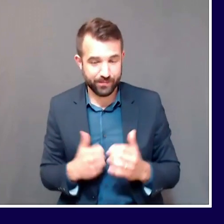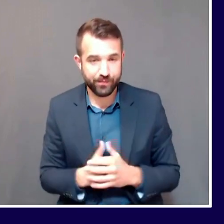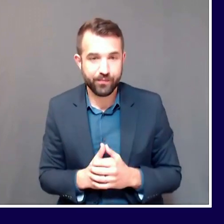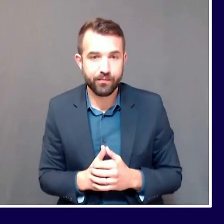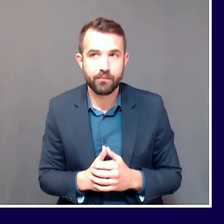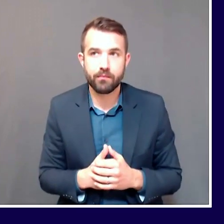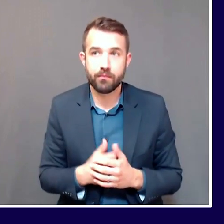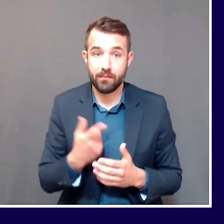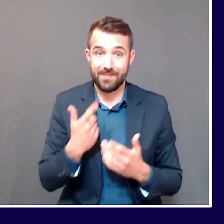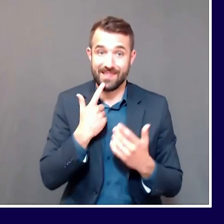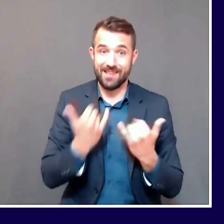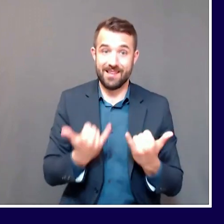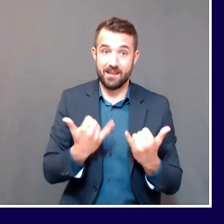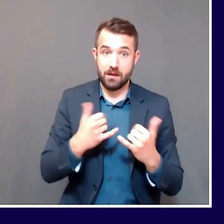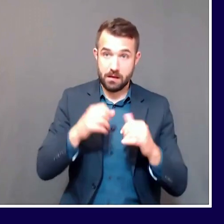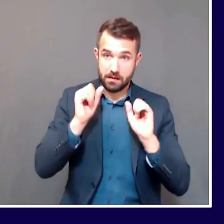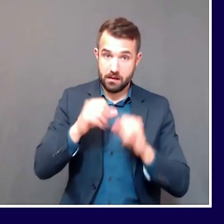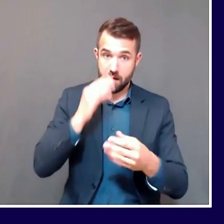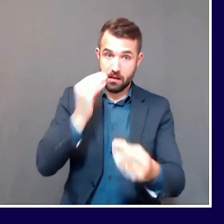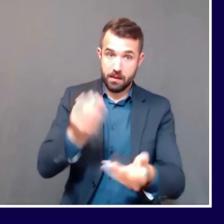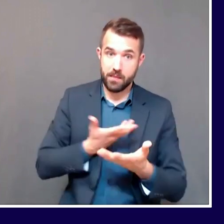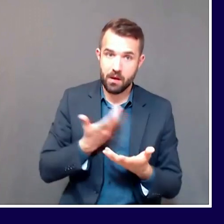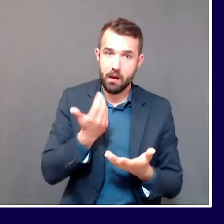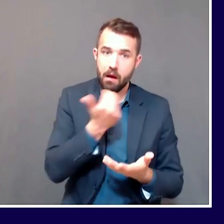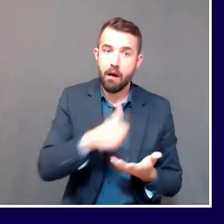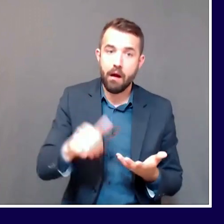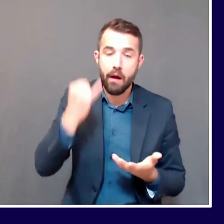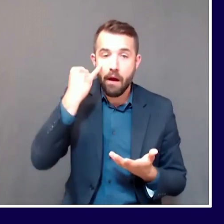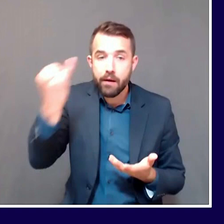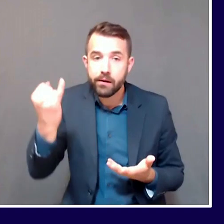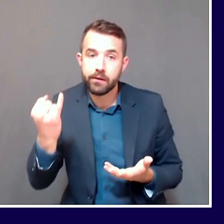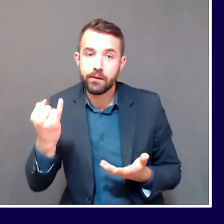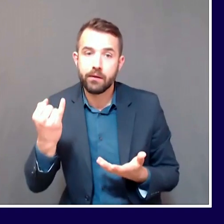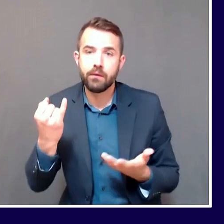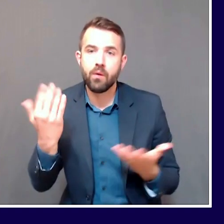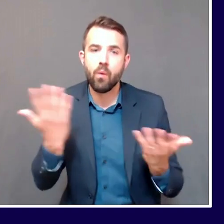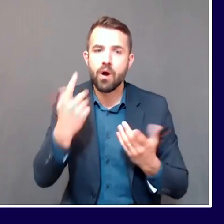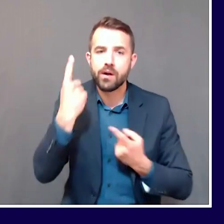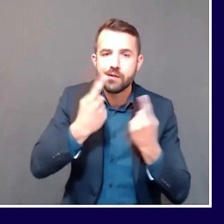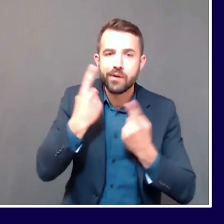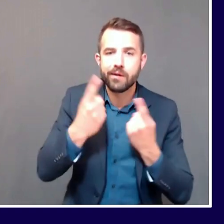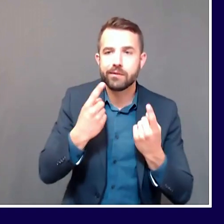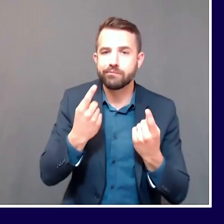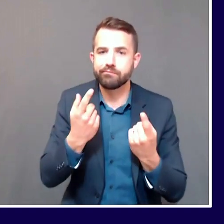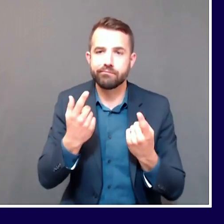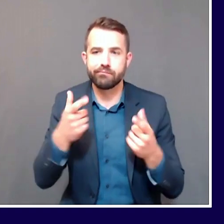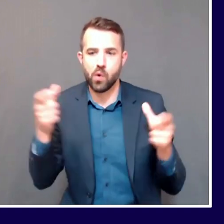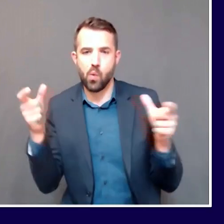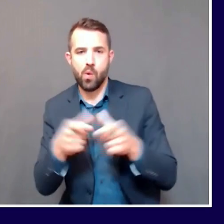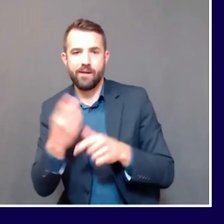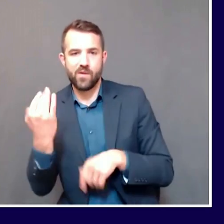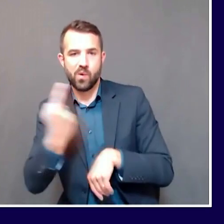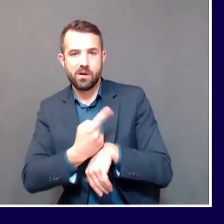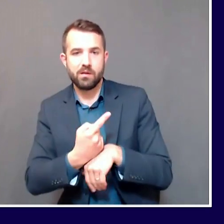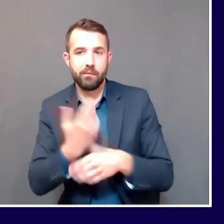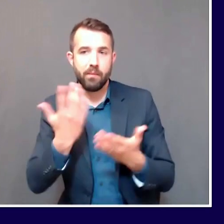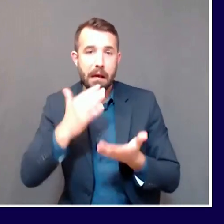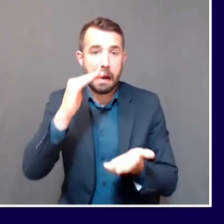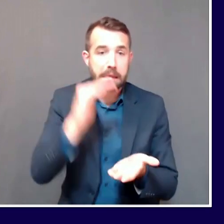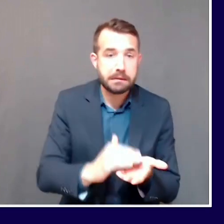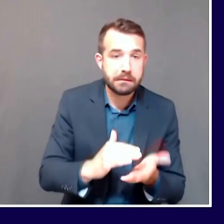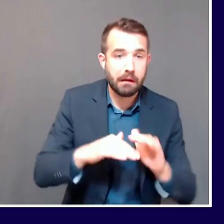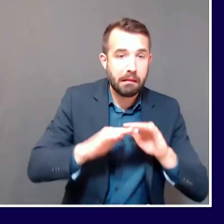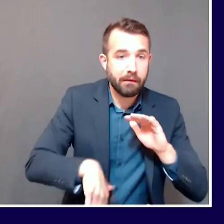what that might look like? Meaning, would you reduce it to a certain time frame, or would you